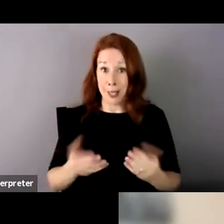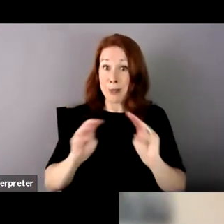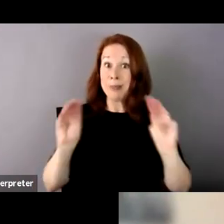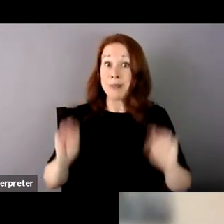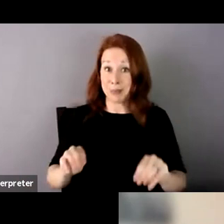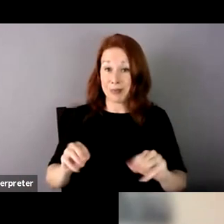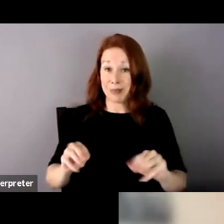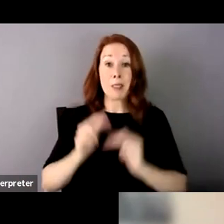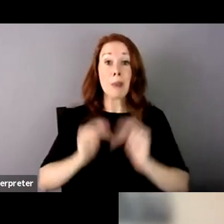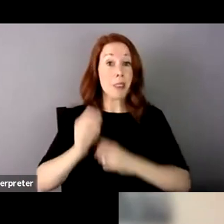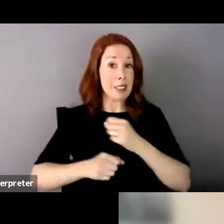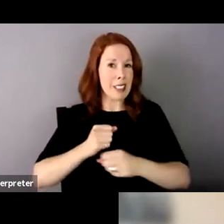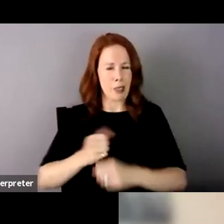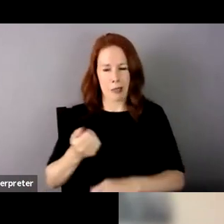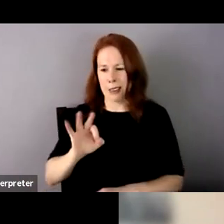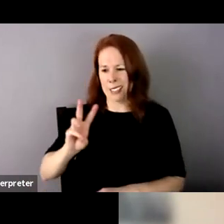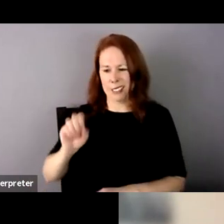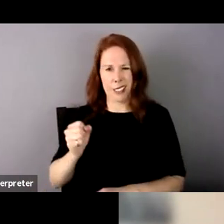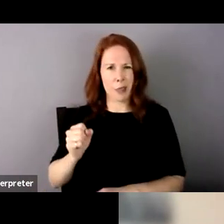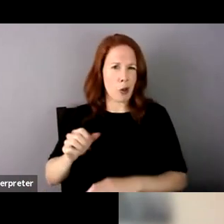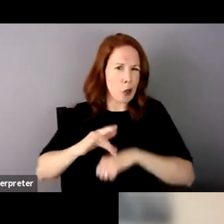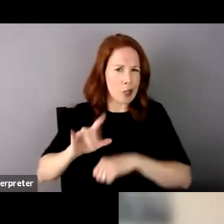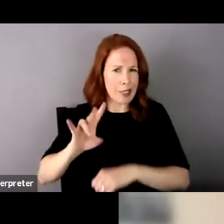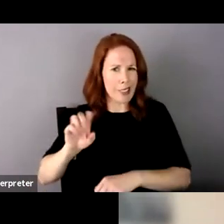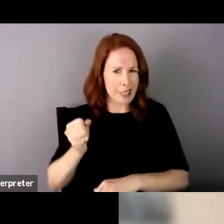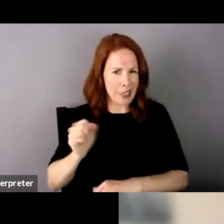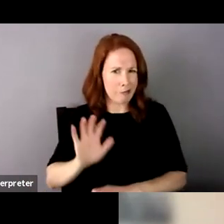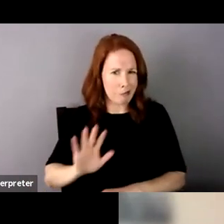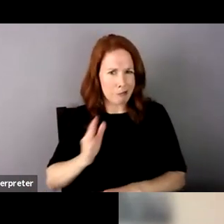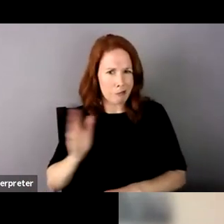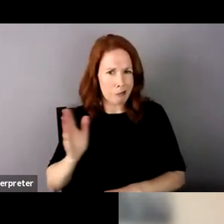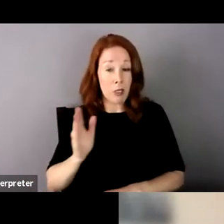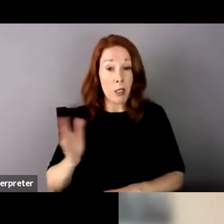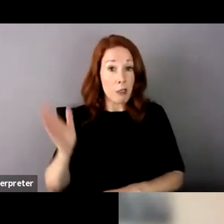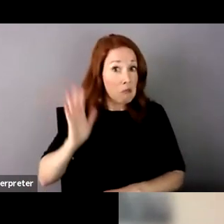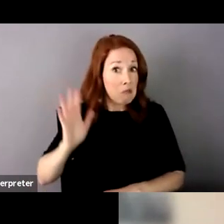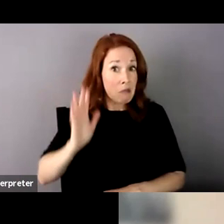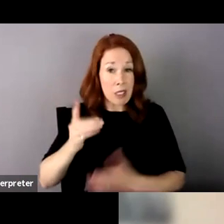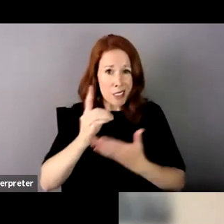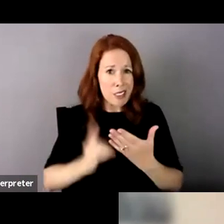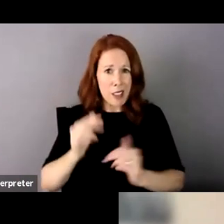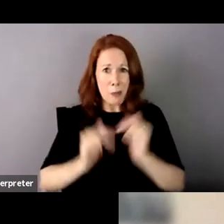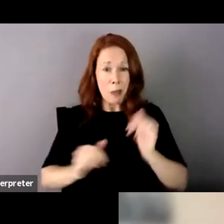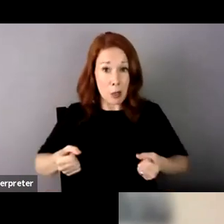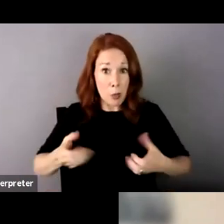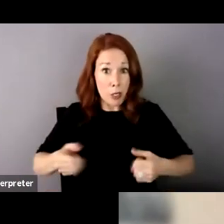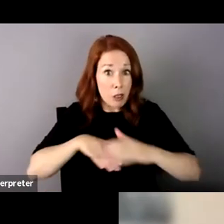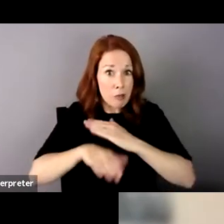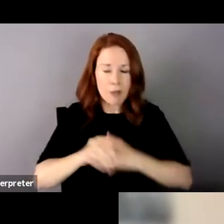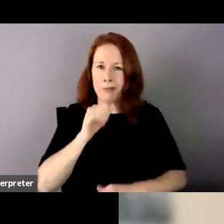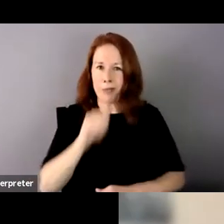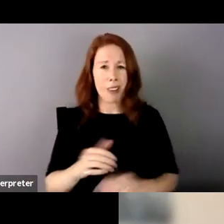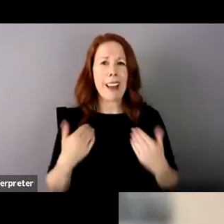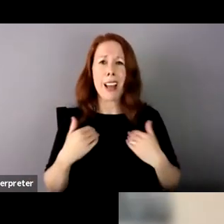in late 60s and early 70s. And that wasn't part of the design of this building. There are mezzanine